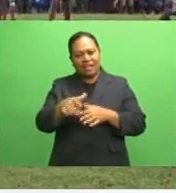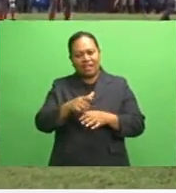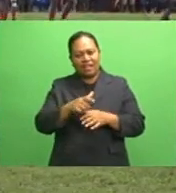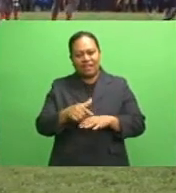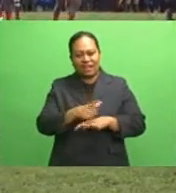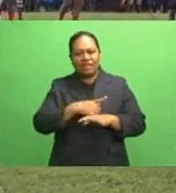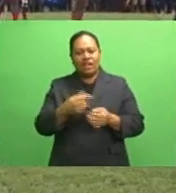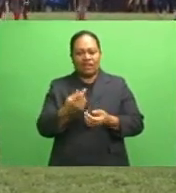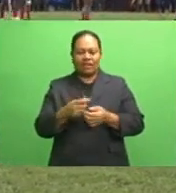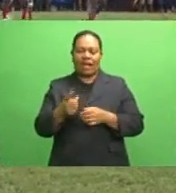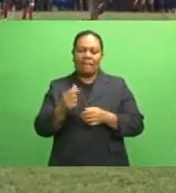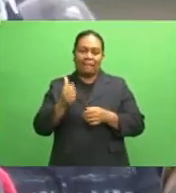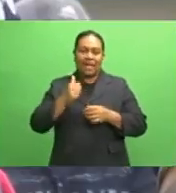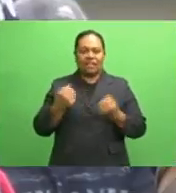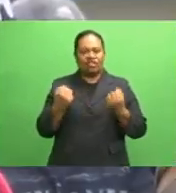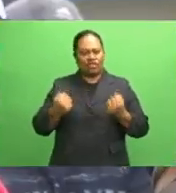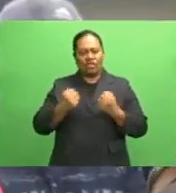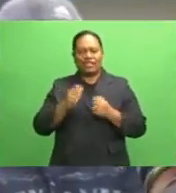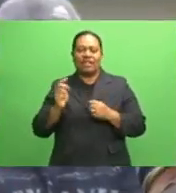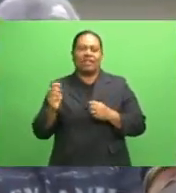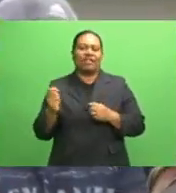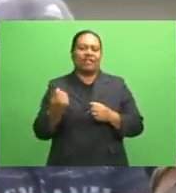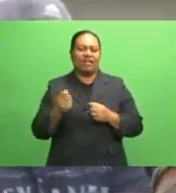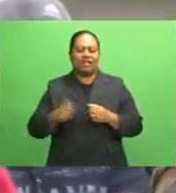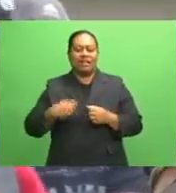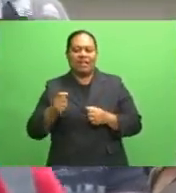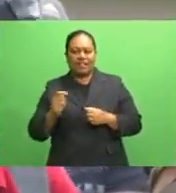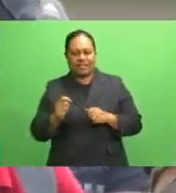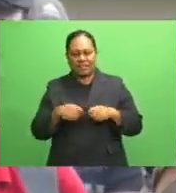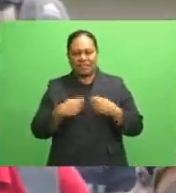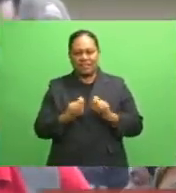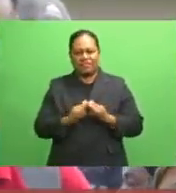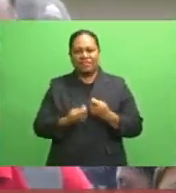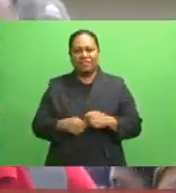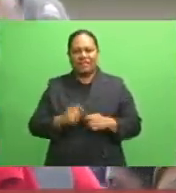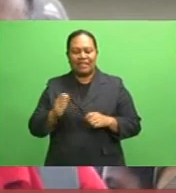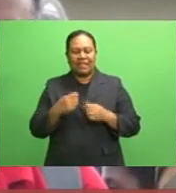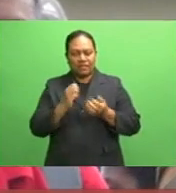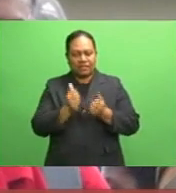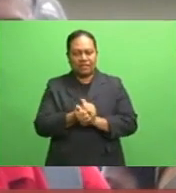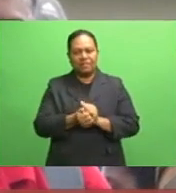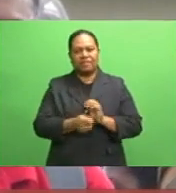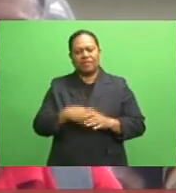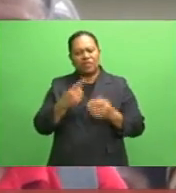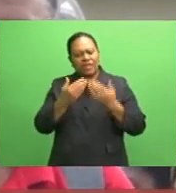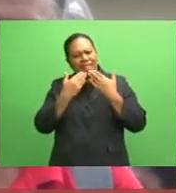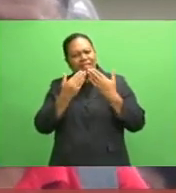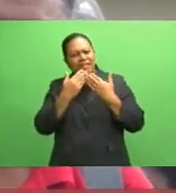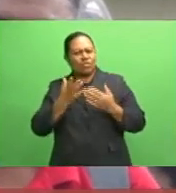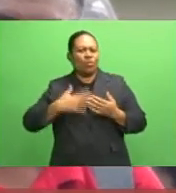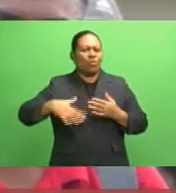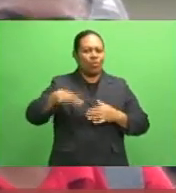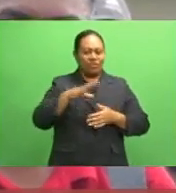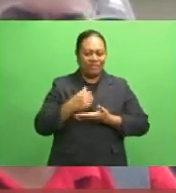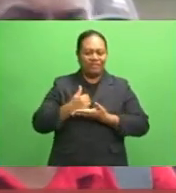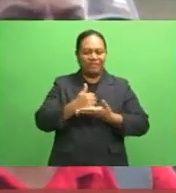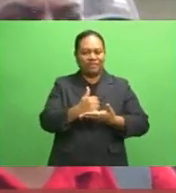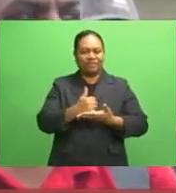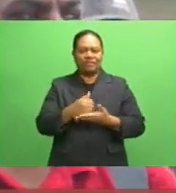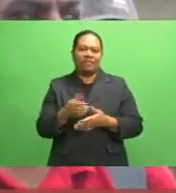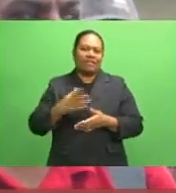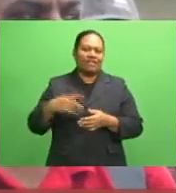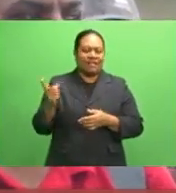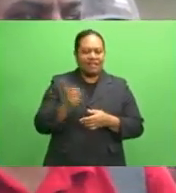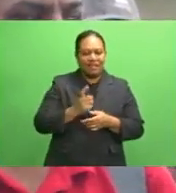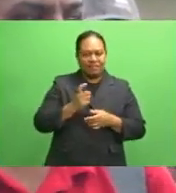back strong in the next round. Although the result did not go our way, we are thankful to all our fans for the tremendous support they've